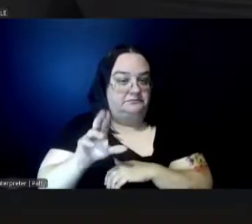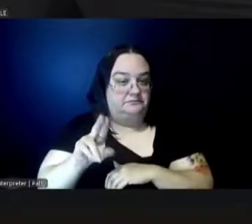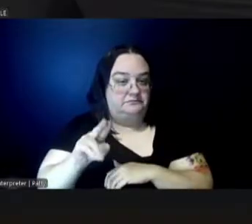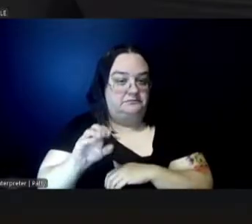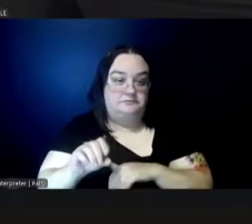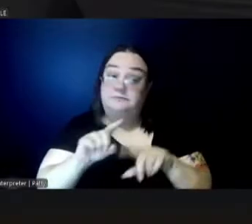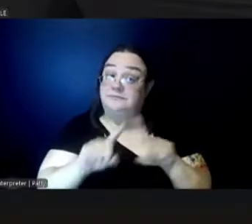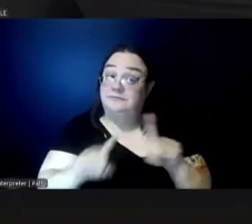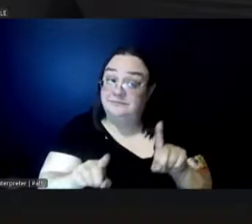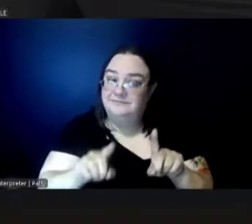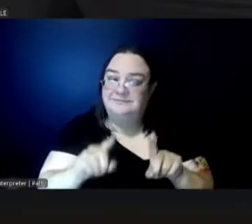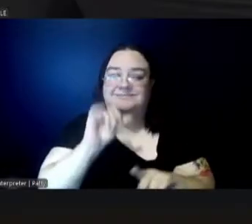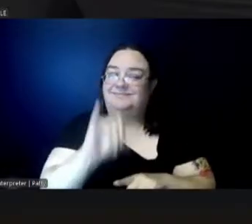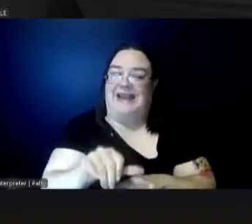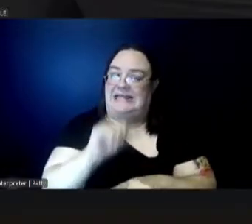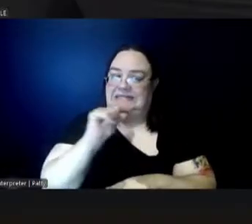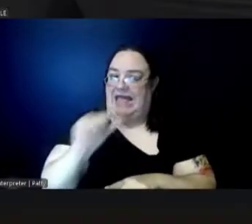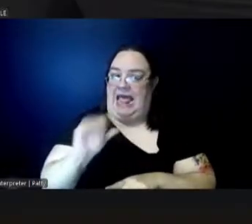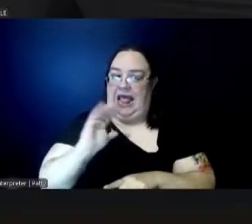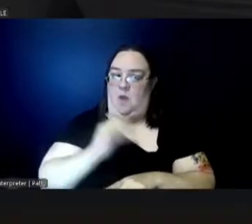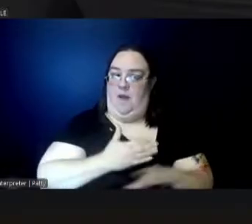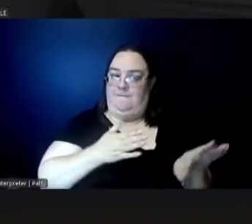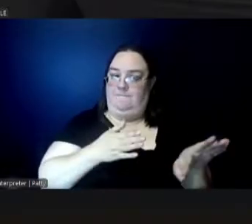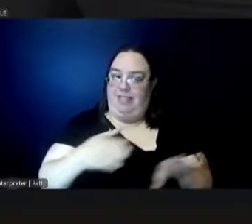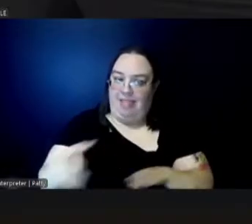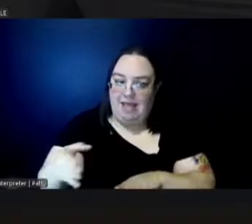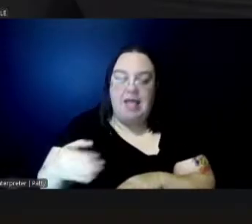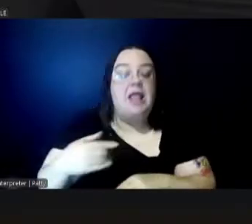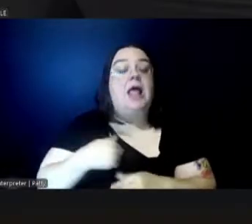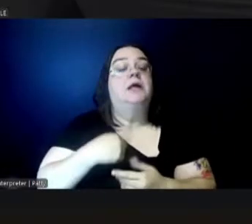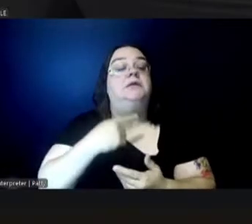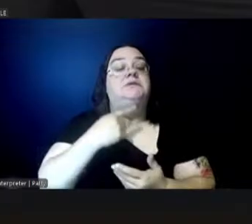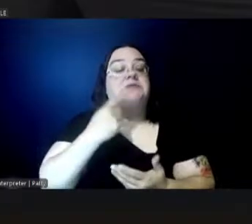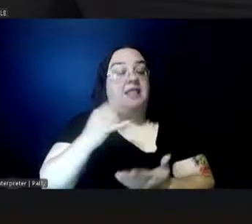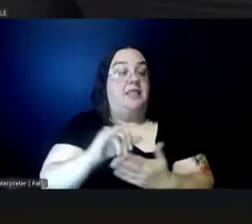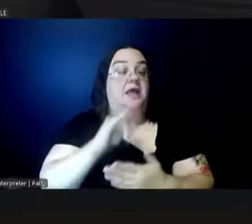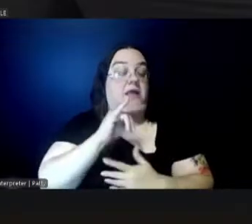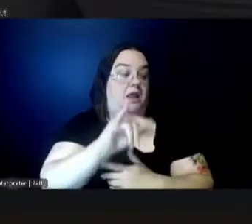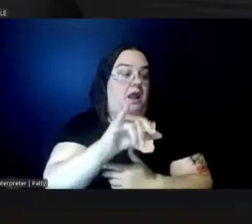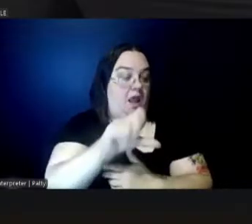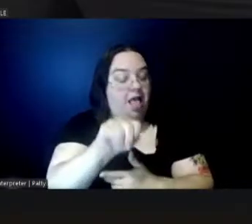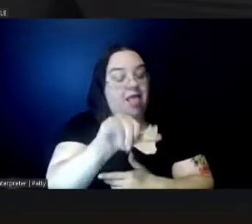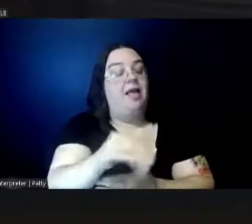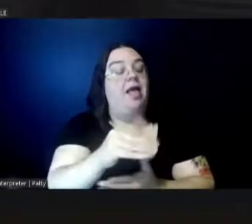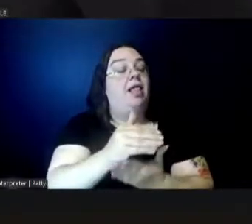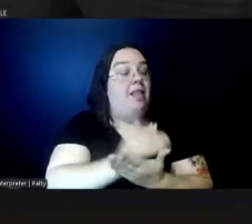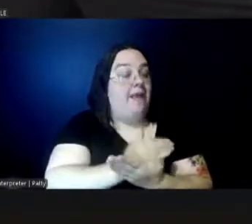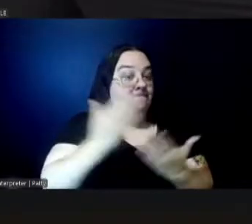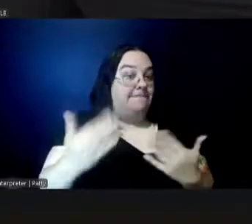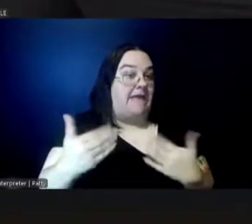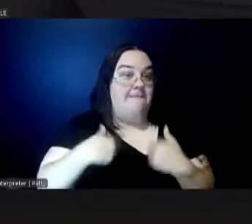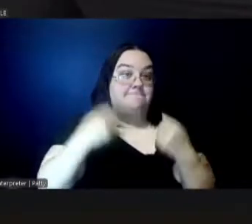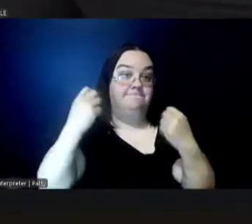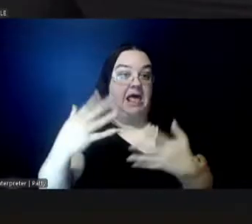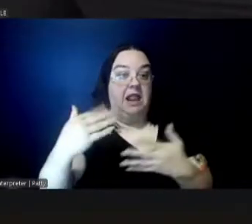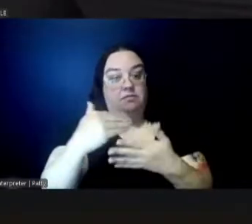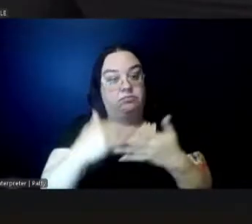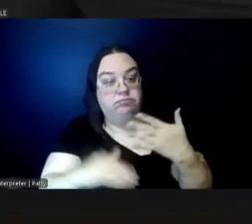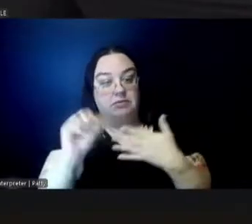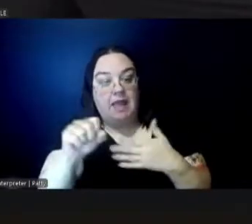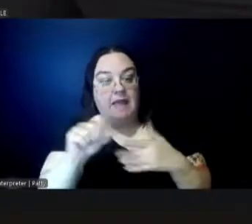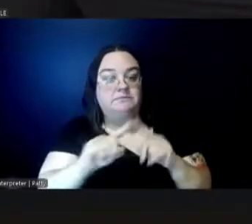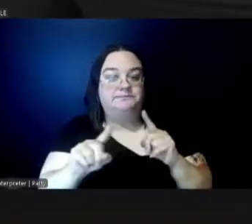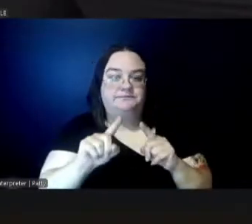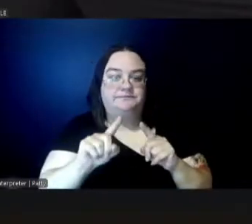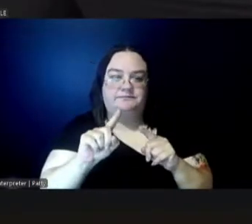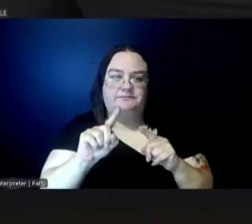plan. I only say that to say that, yes, the list might have a bunch of items on it, but there's probably only a